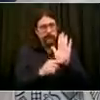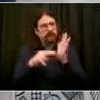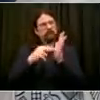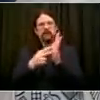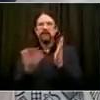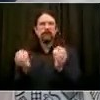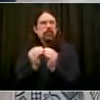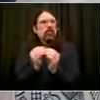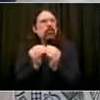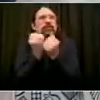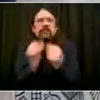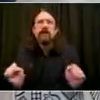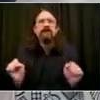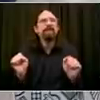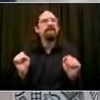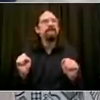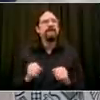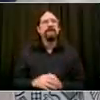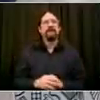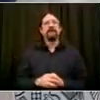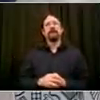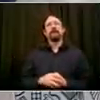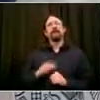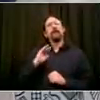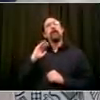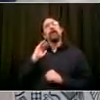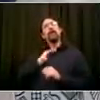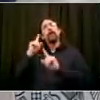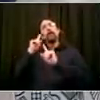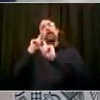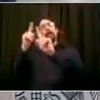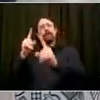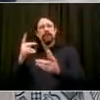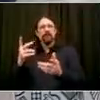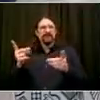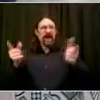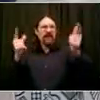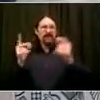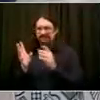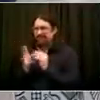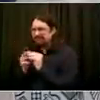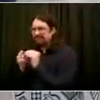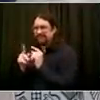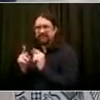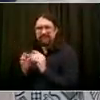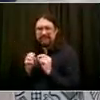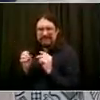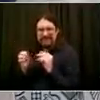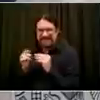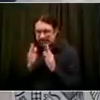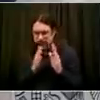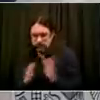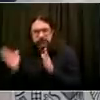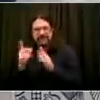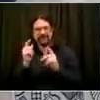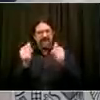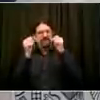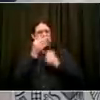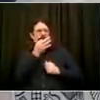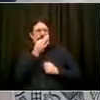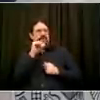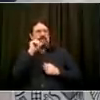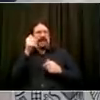us, but I really think as the other restrictions come into play and as New Yorkers change their behavior, we have the opportunity to